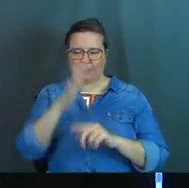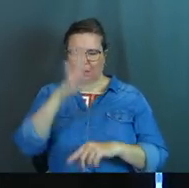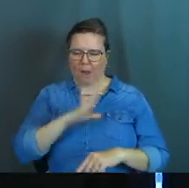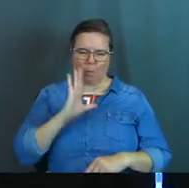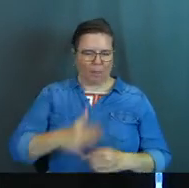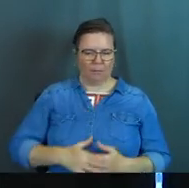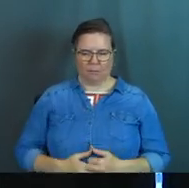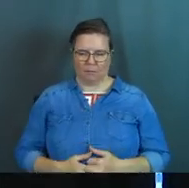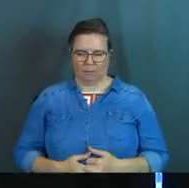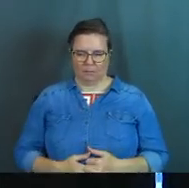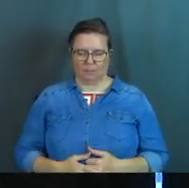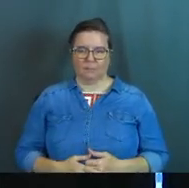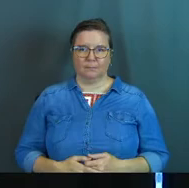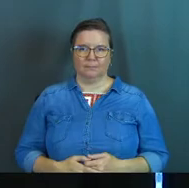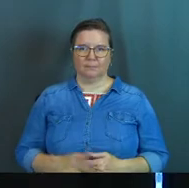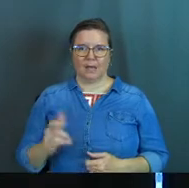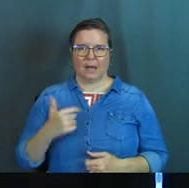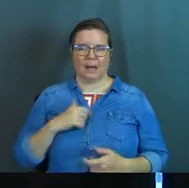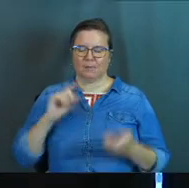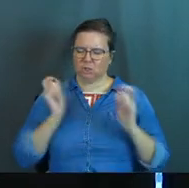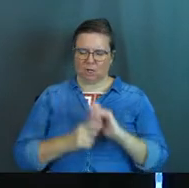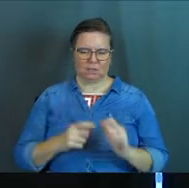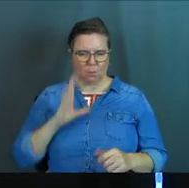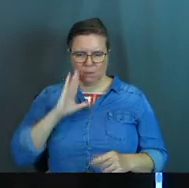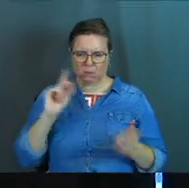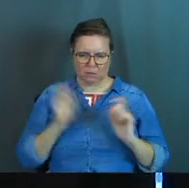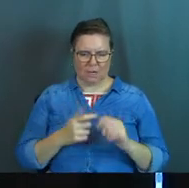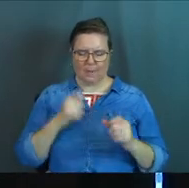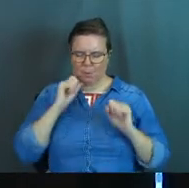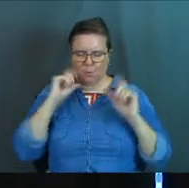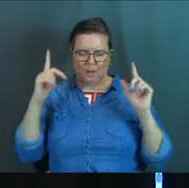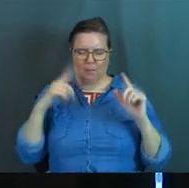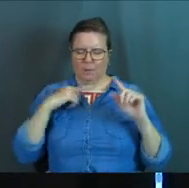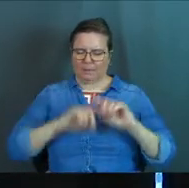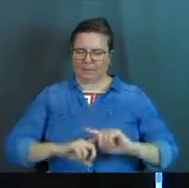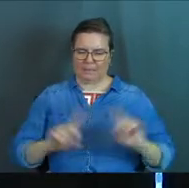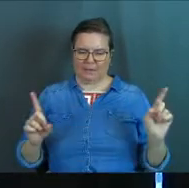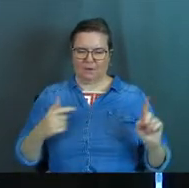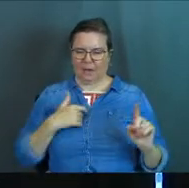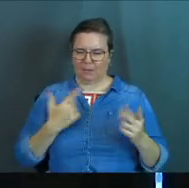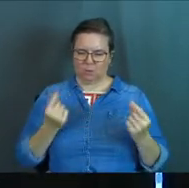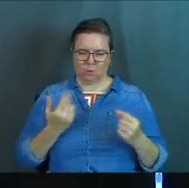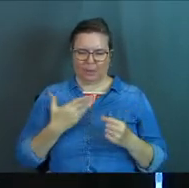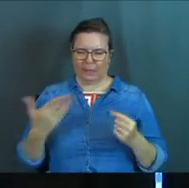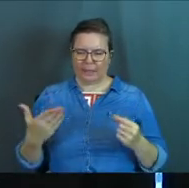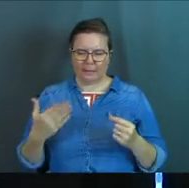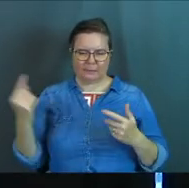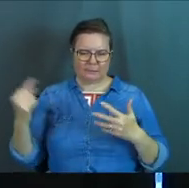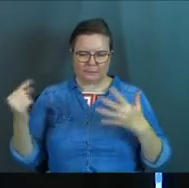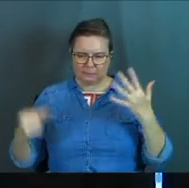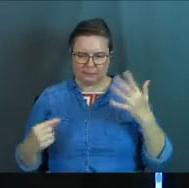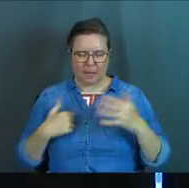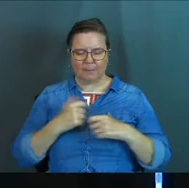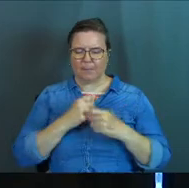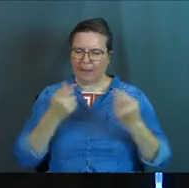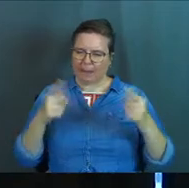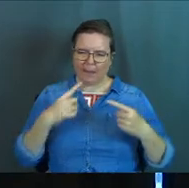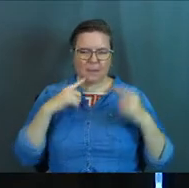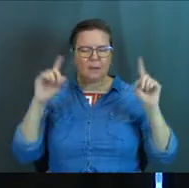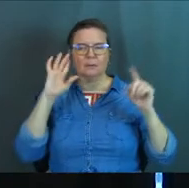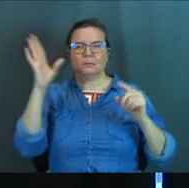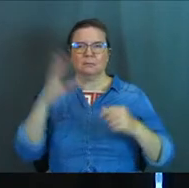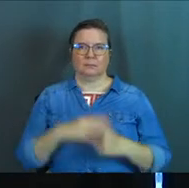guy. Like, I'm gonna change it. I'm gonna wake up, it's gonna be different, I'm gonna do the things, I'm gonna make it